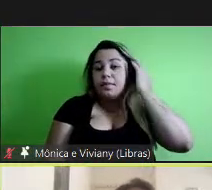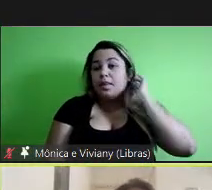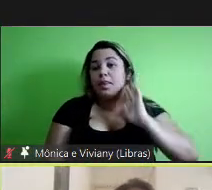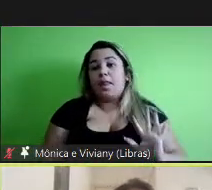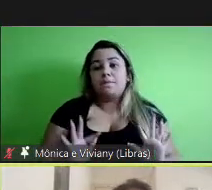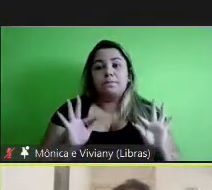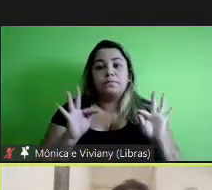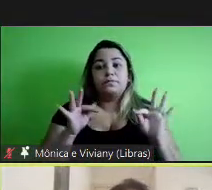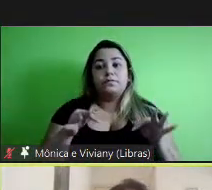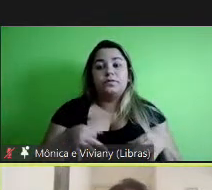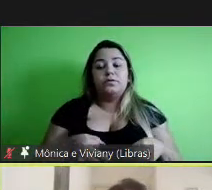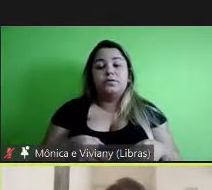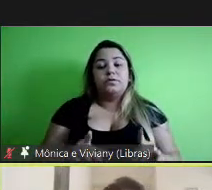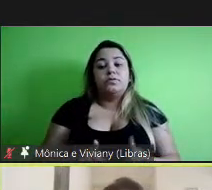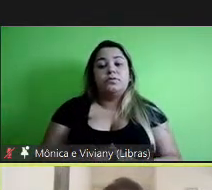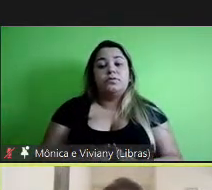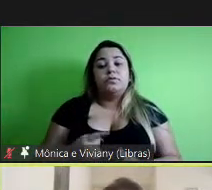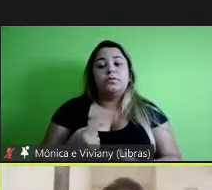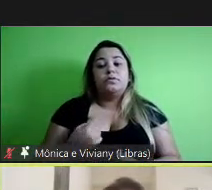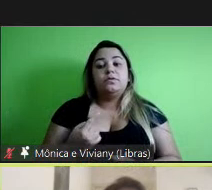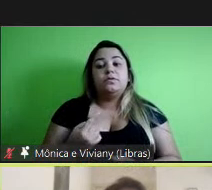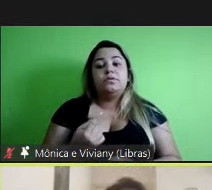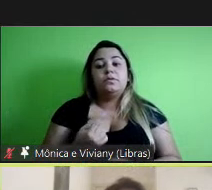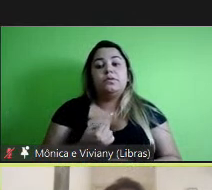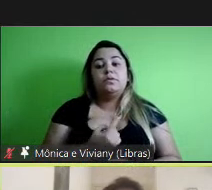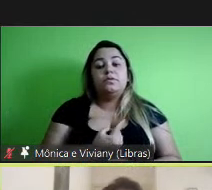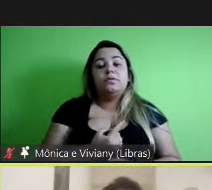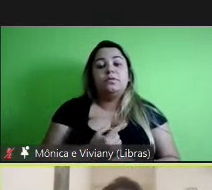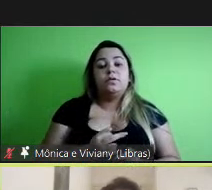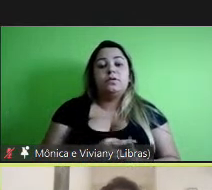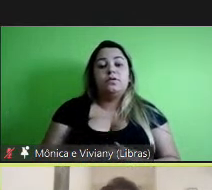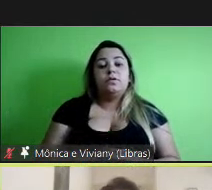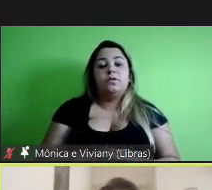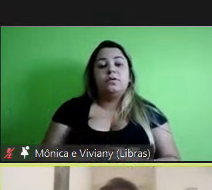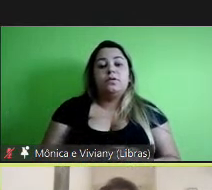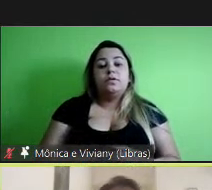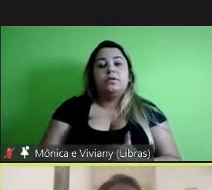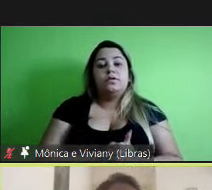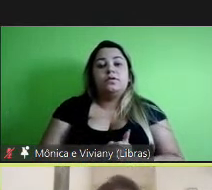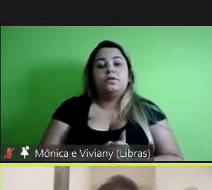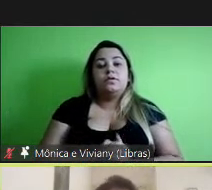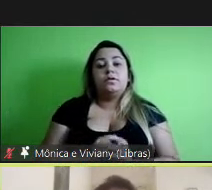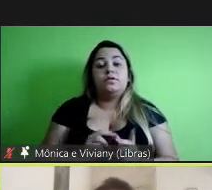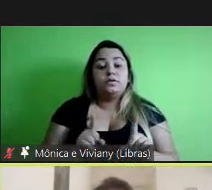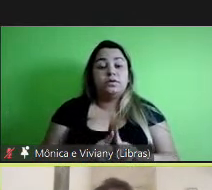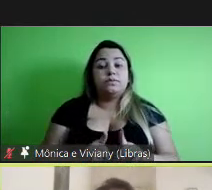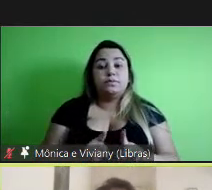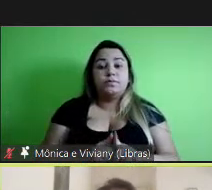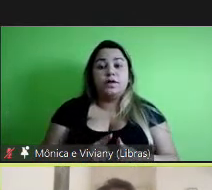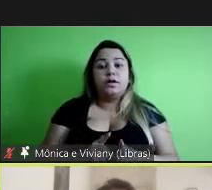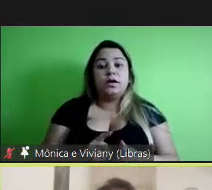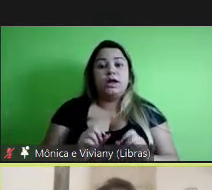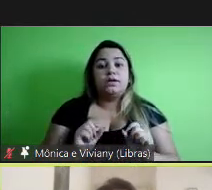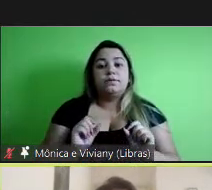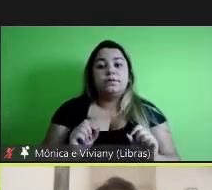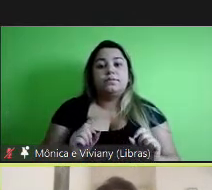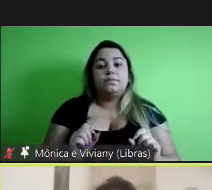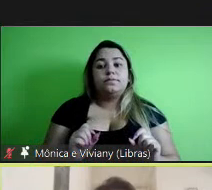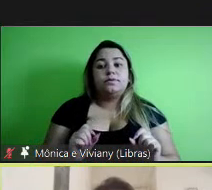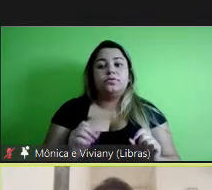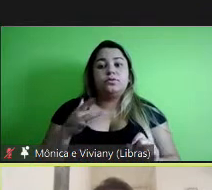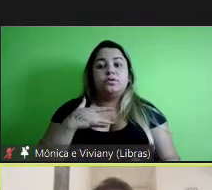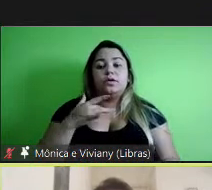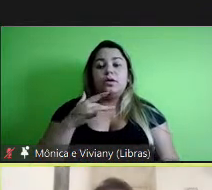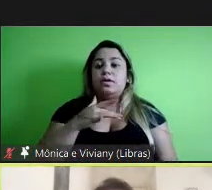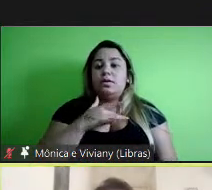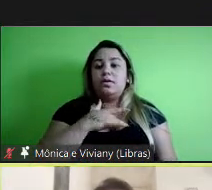And then I'm going to mention the people that coordinated here, and they're creating and